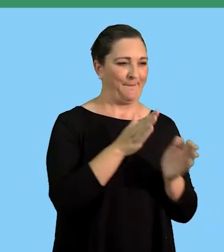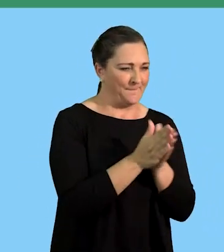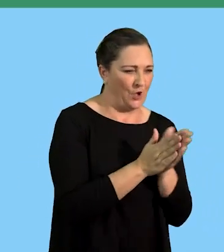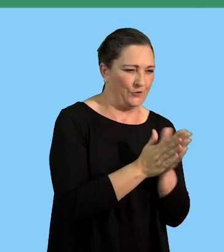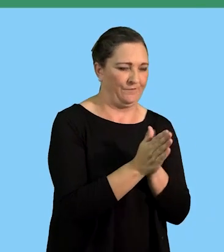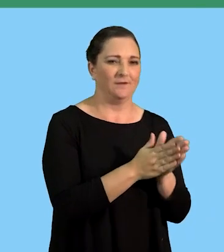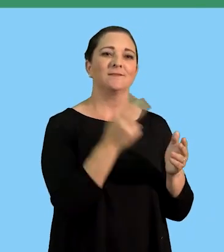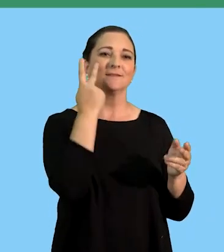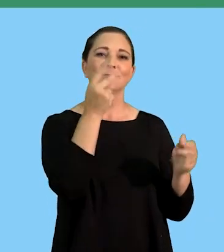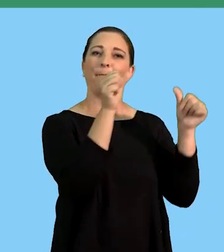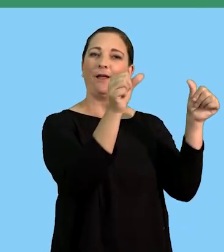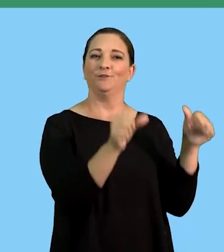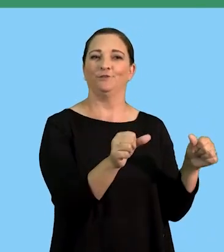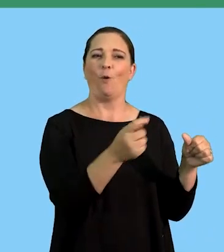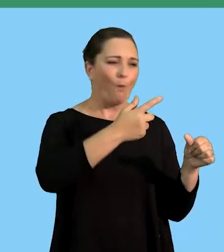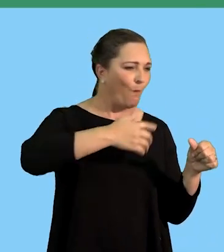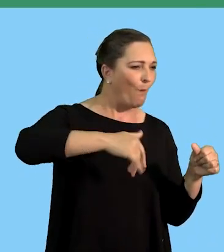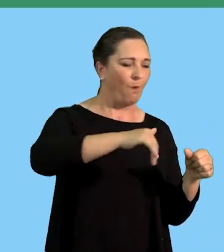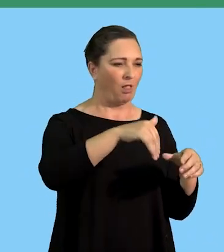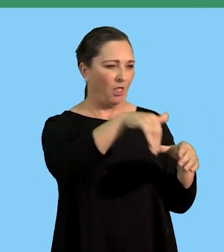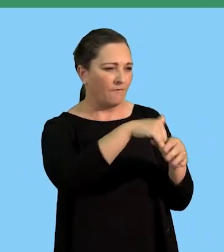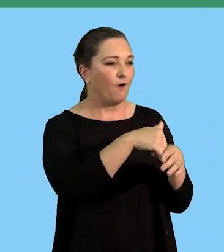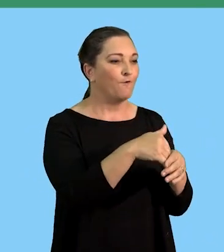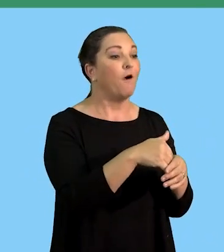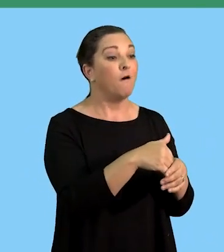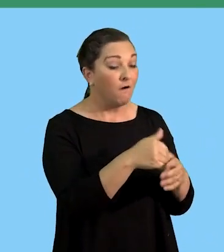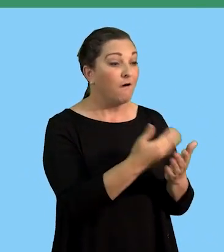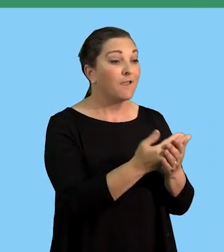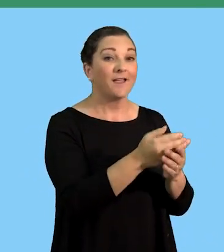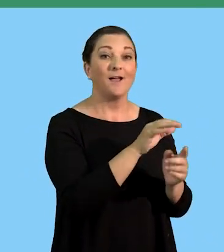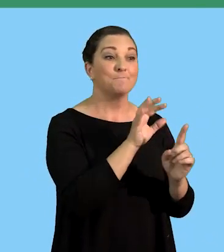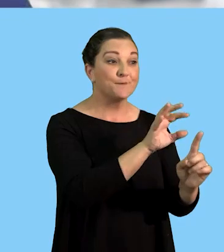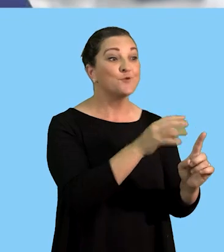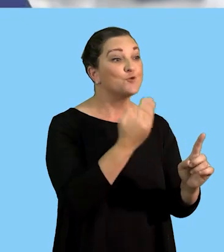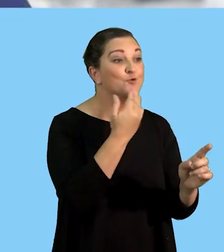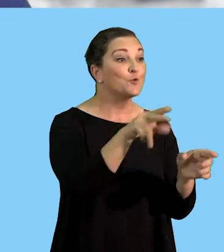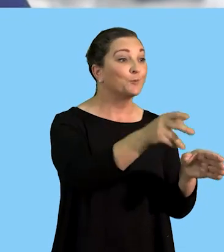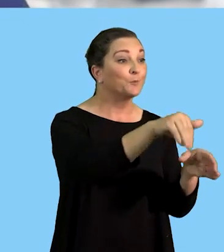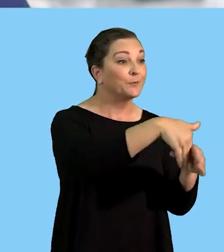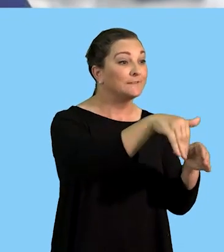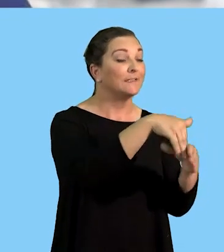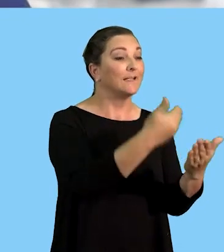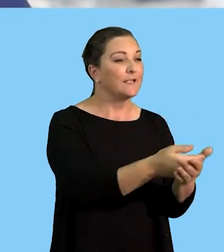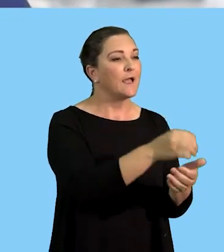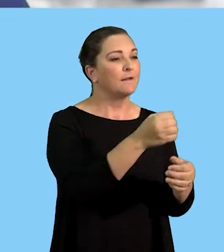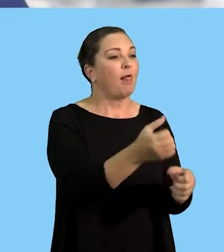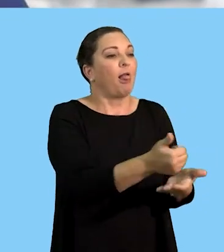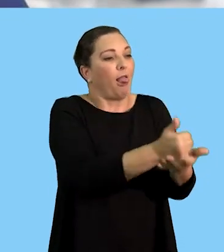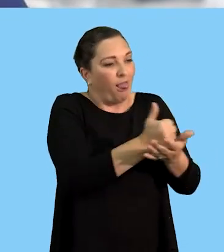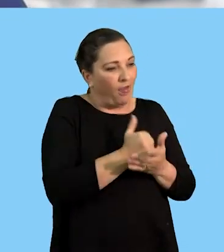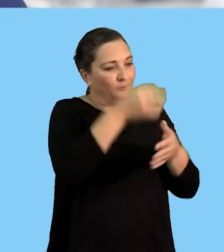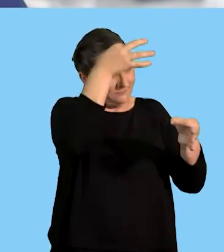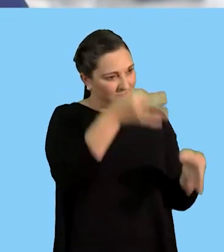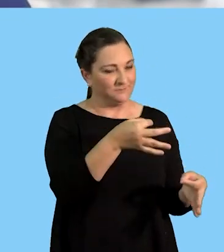they feel motivated. As you can see in the picture, the leader is allowing the followers to participate in the